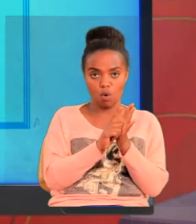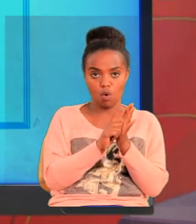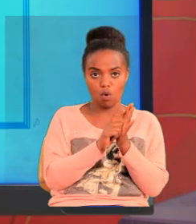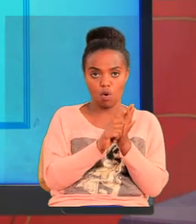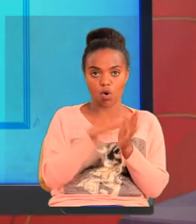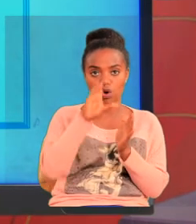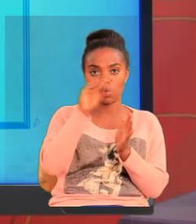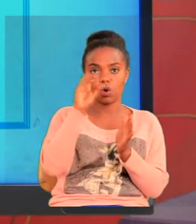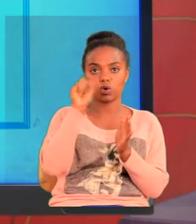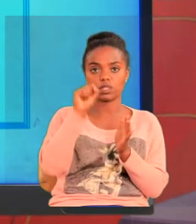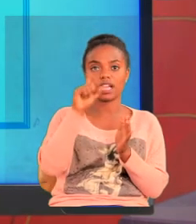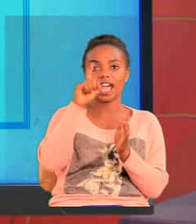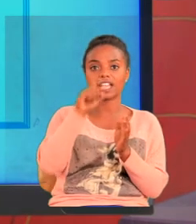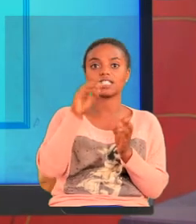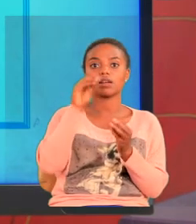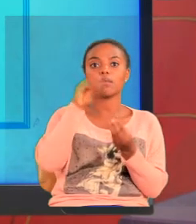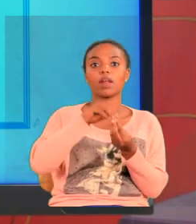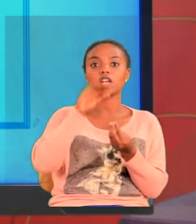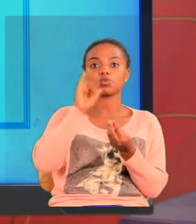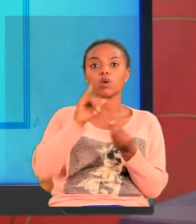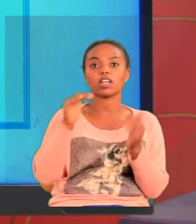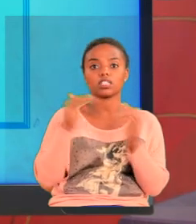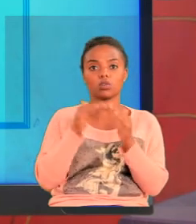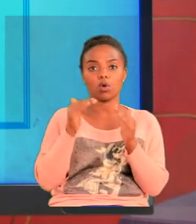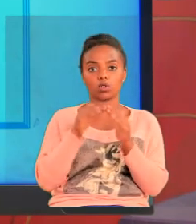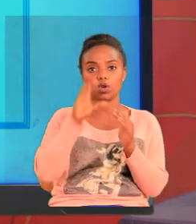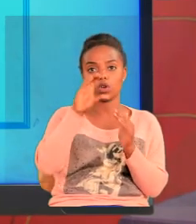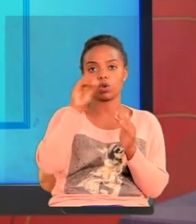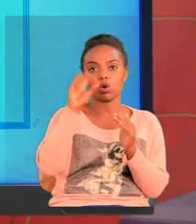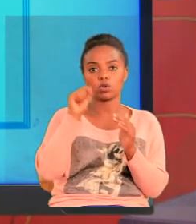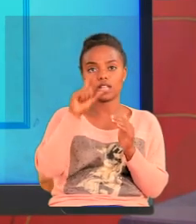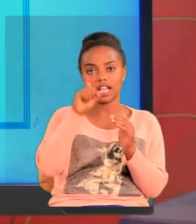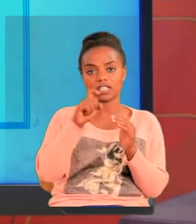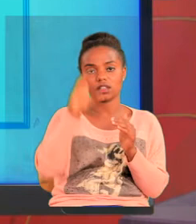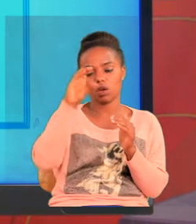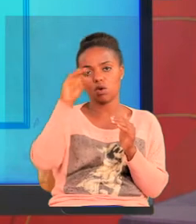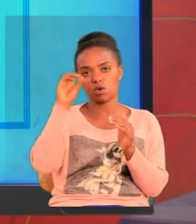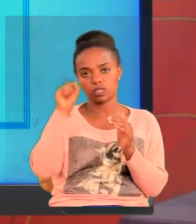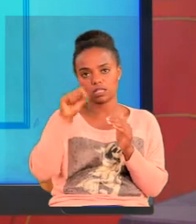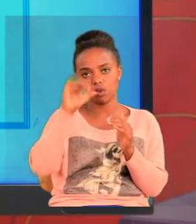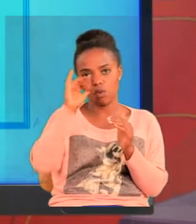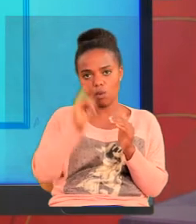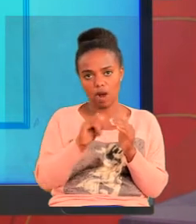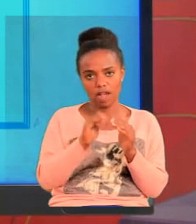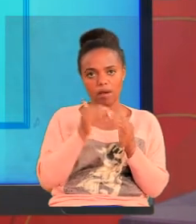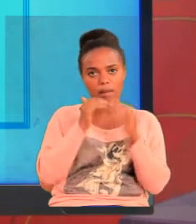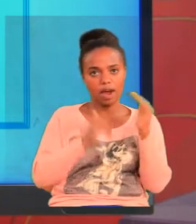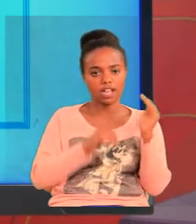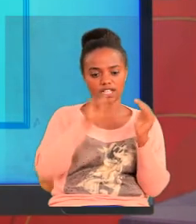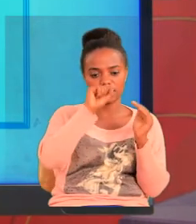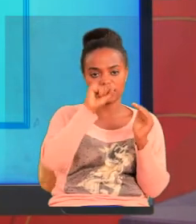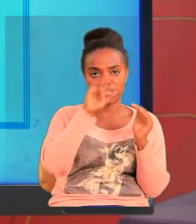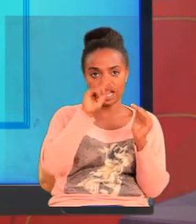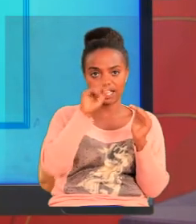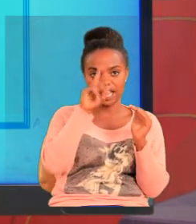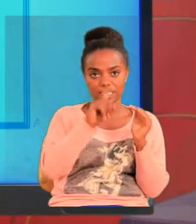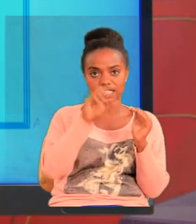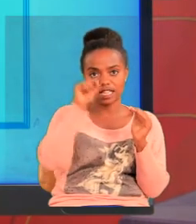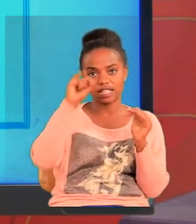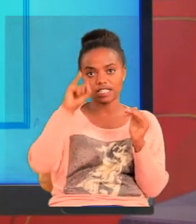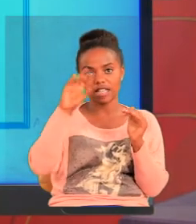cos x plus y is given by this cos x cos y minus sine x sine